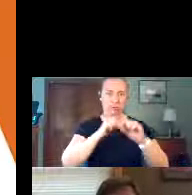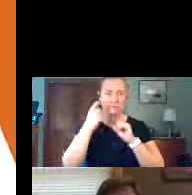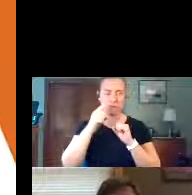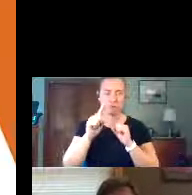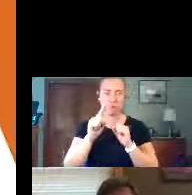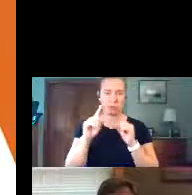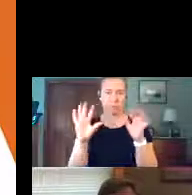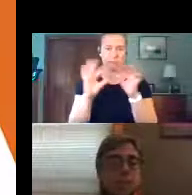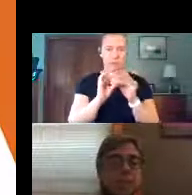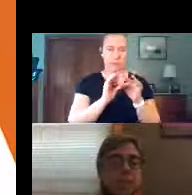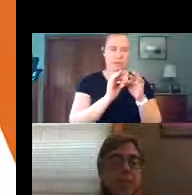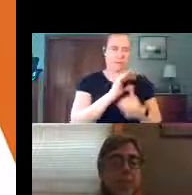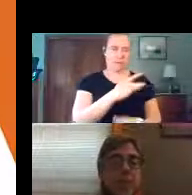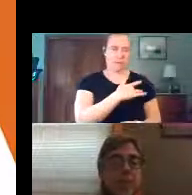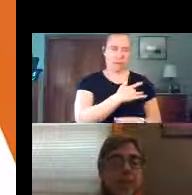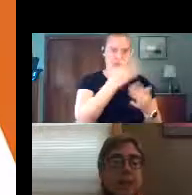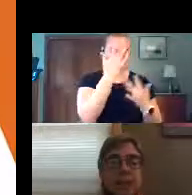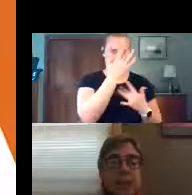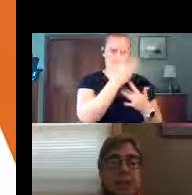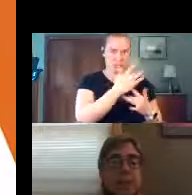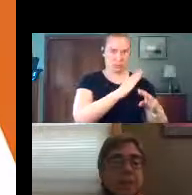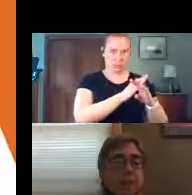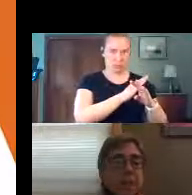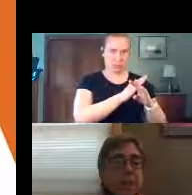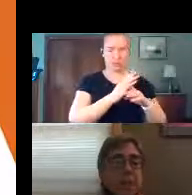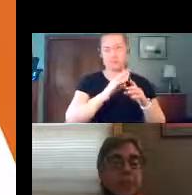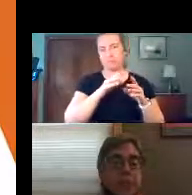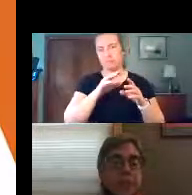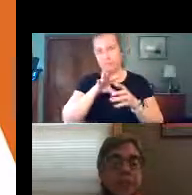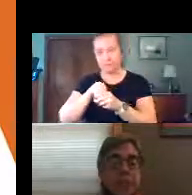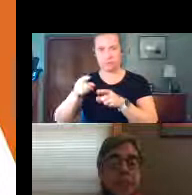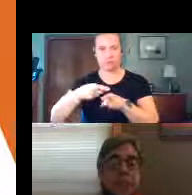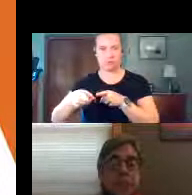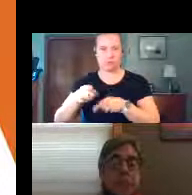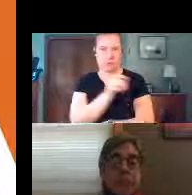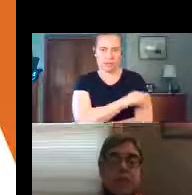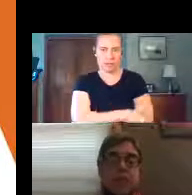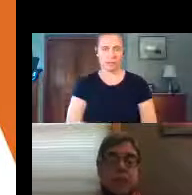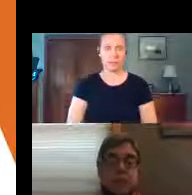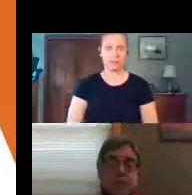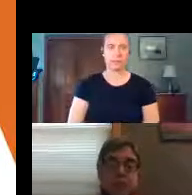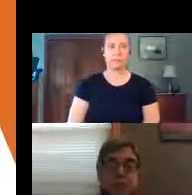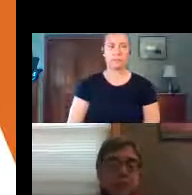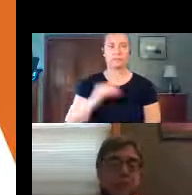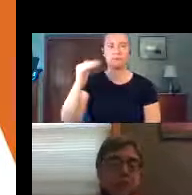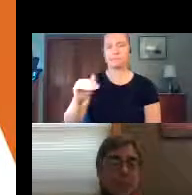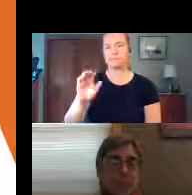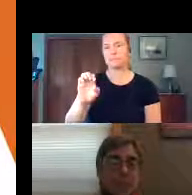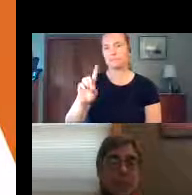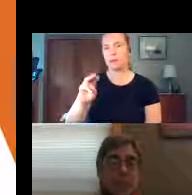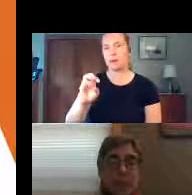in specialty clinics. And Edmond Ramley is an assistant professor in the Department of Family Medicine